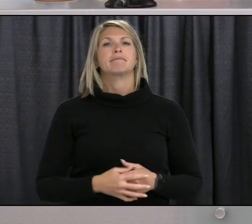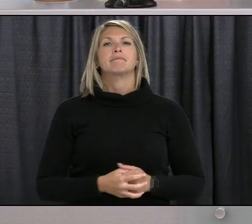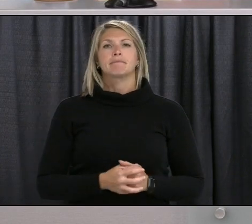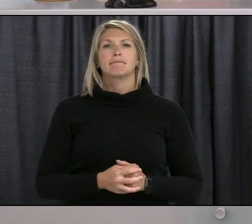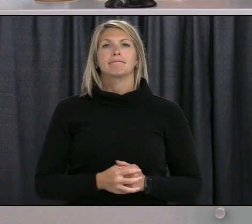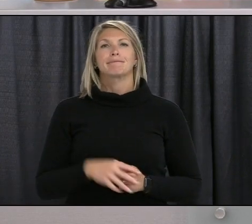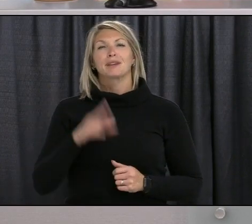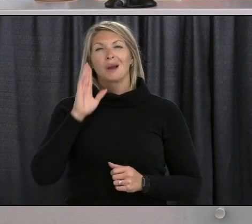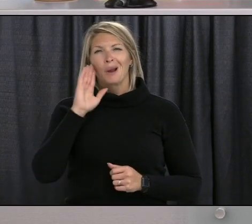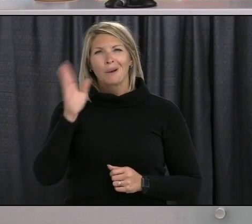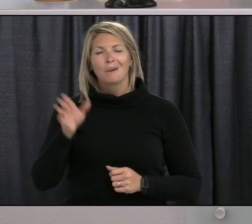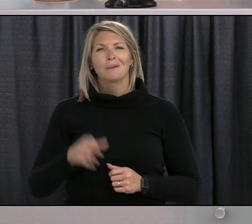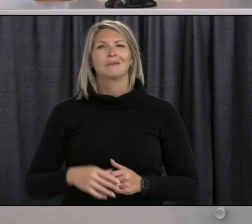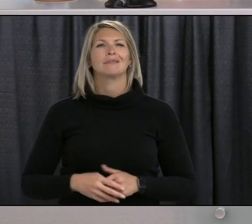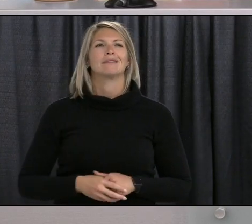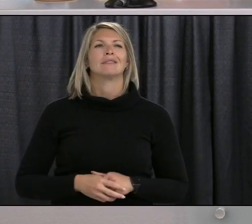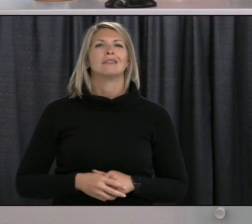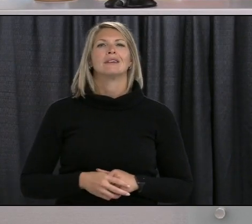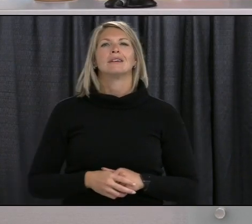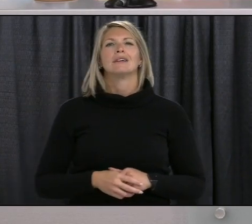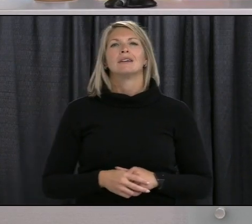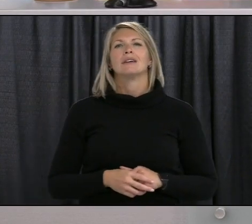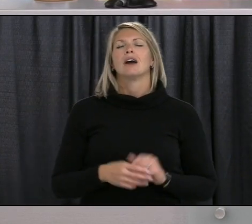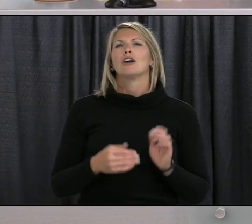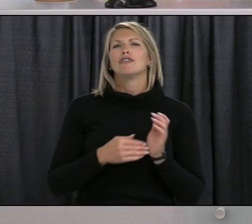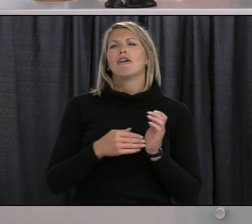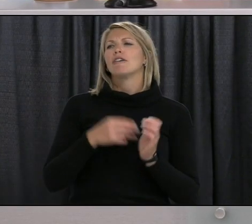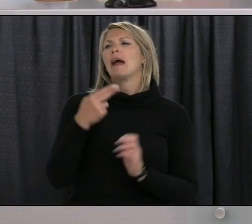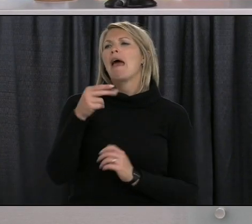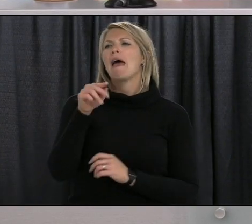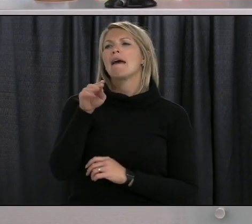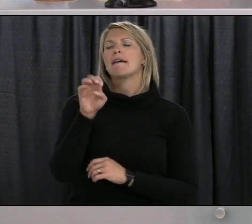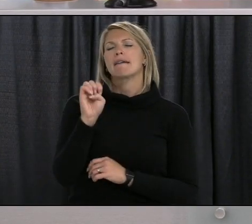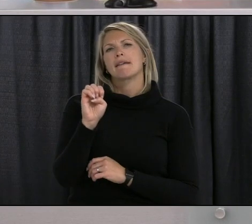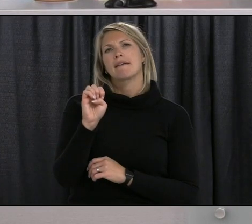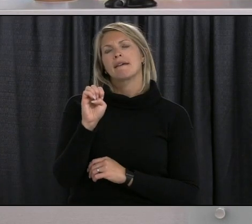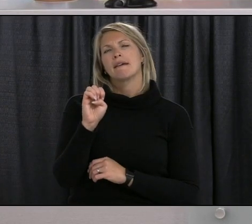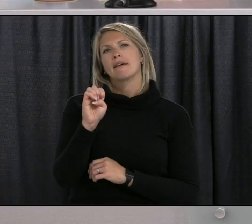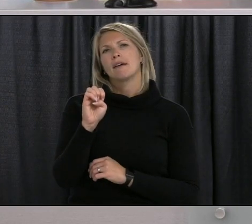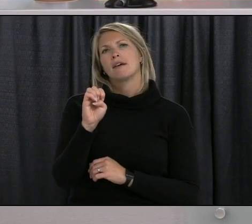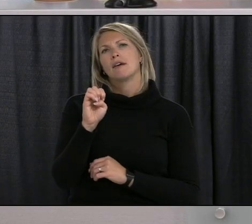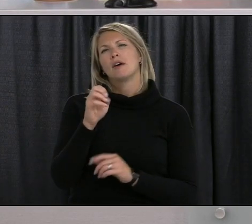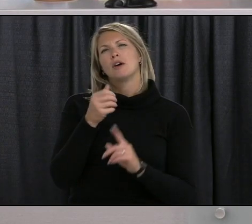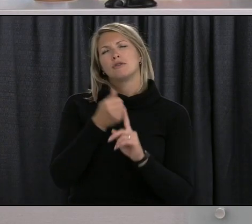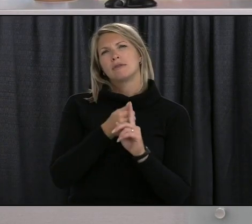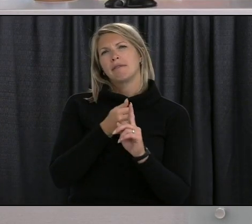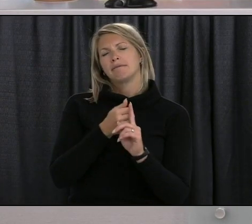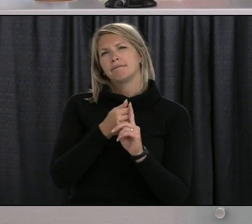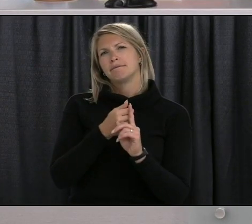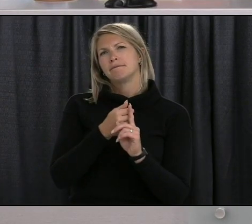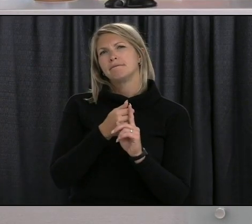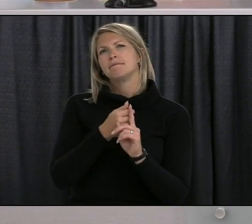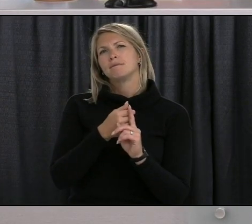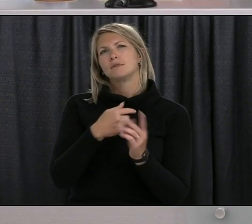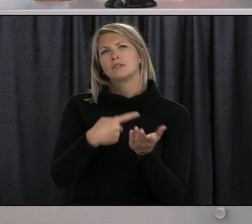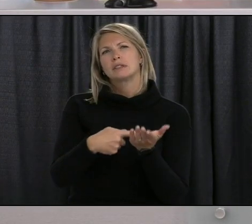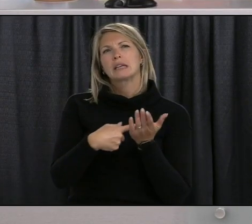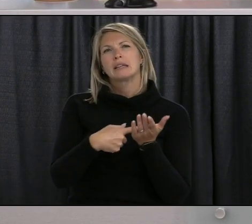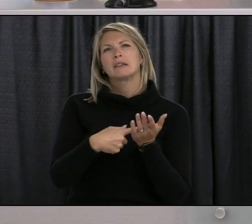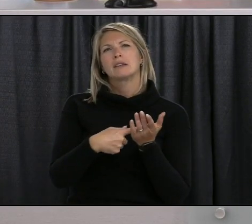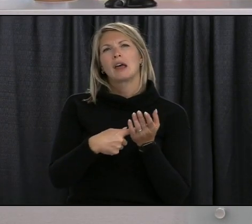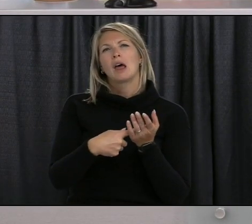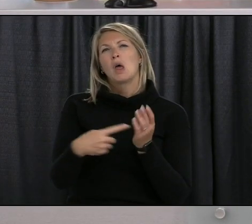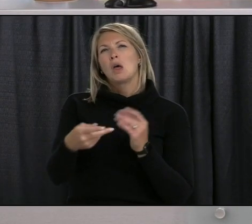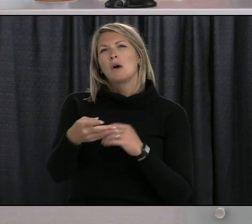Hi again. Dr. Haggie, you're talking about the reason why you're going to have an appointment system in place because of people's space, time, and place. But if